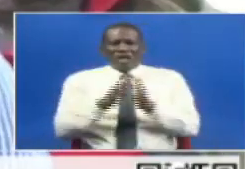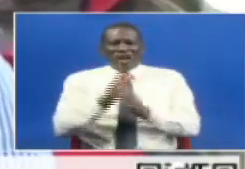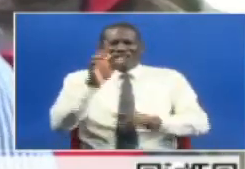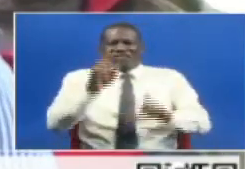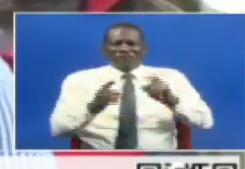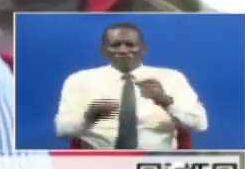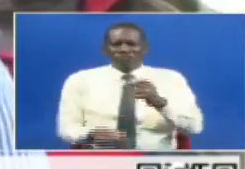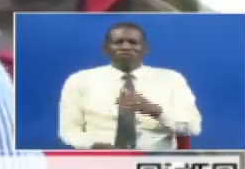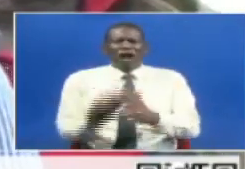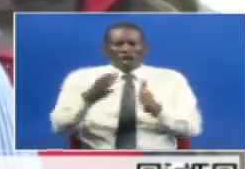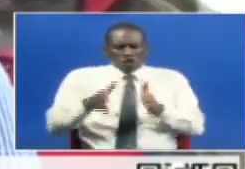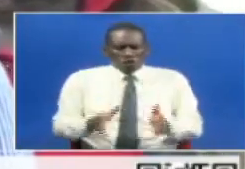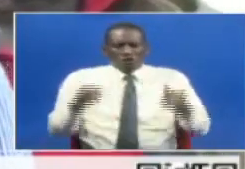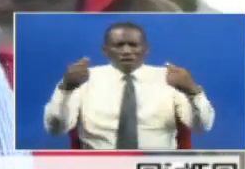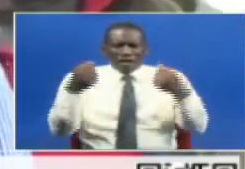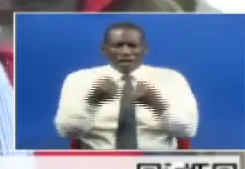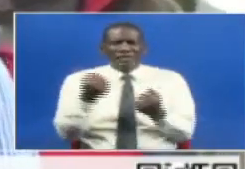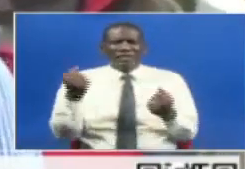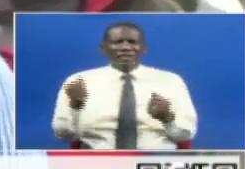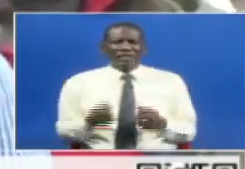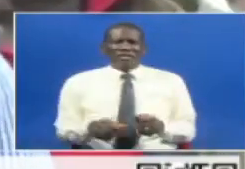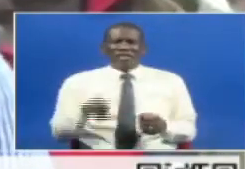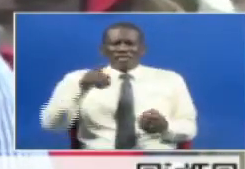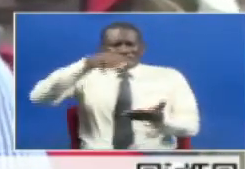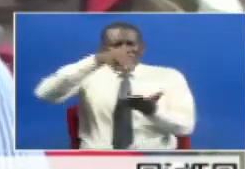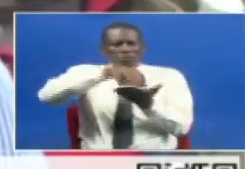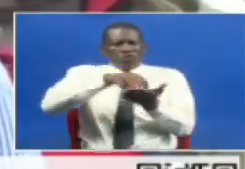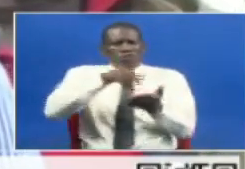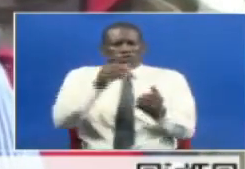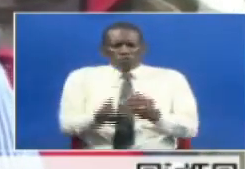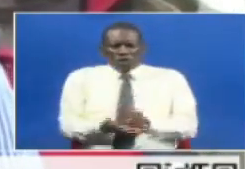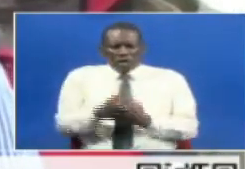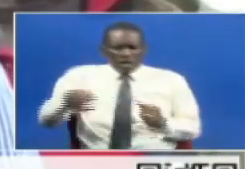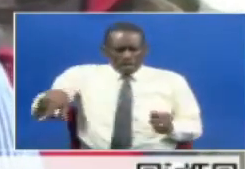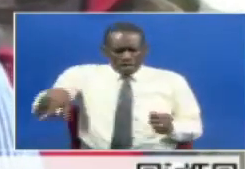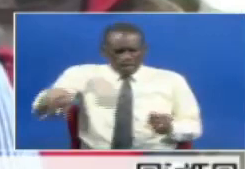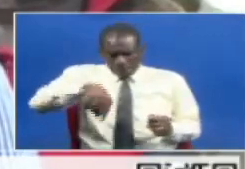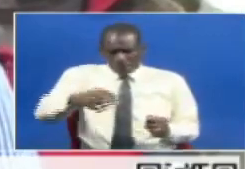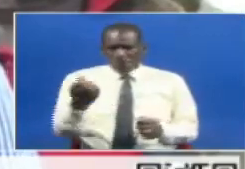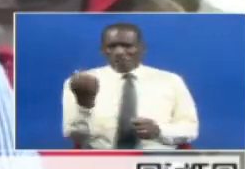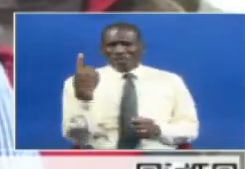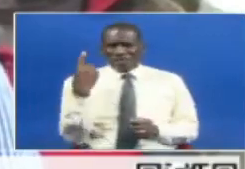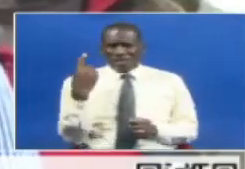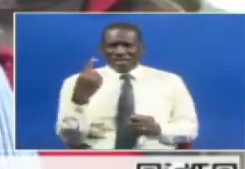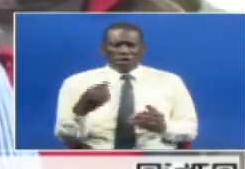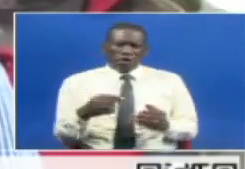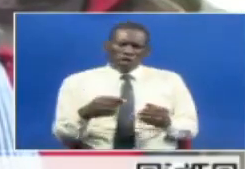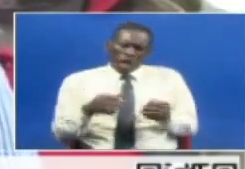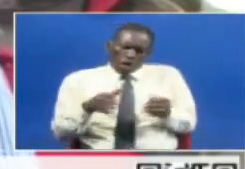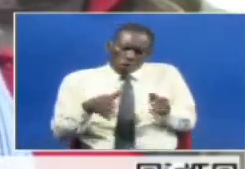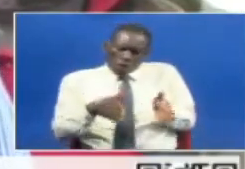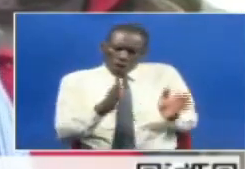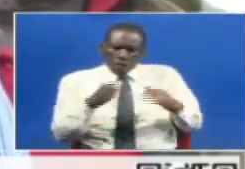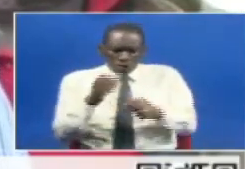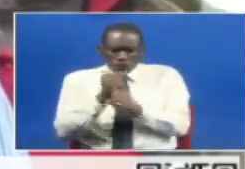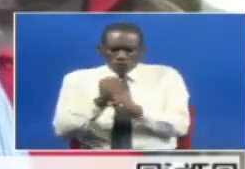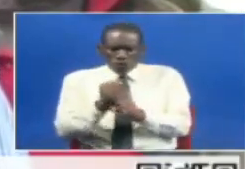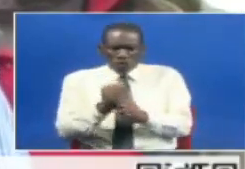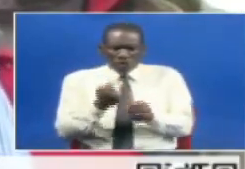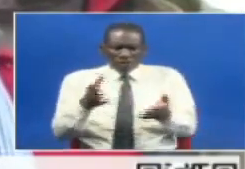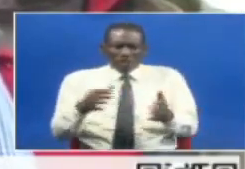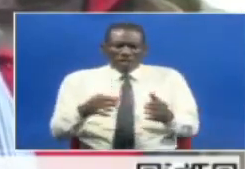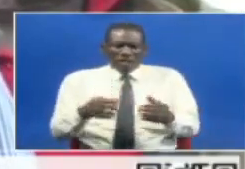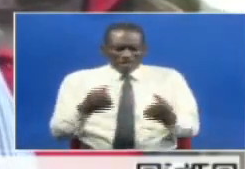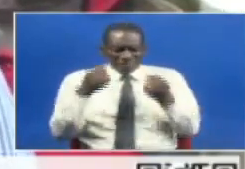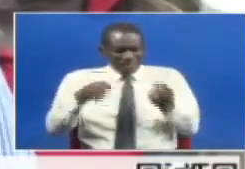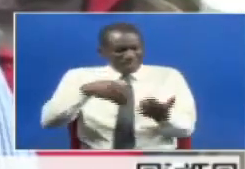road accidents. These scenarios are going to help us understand our capabilities, our strength and weaknesses, and we see where